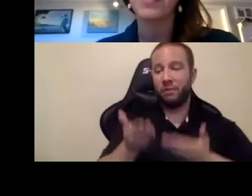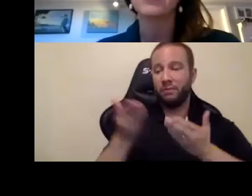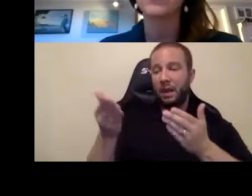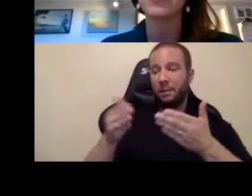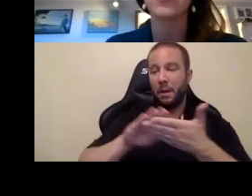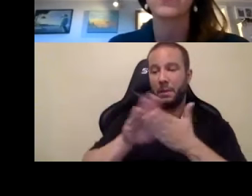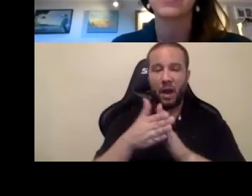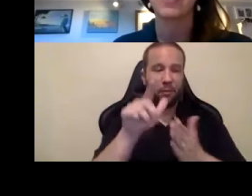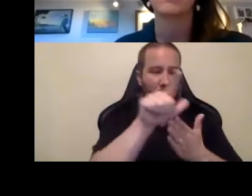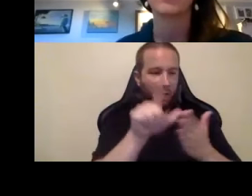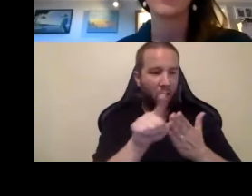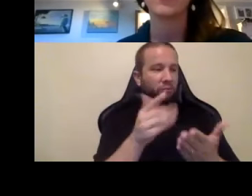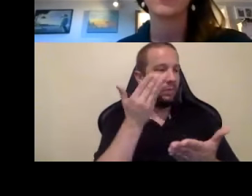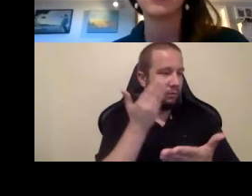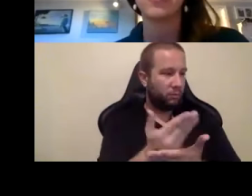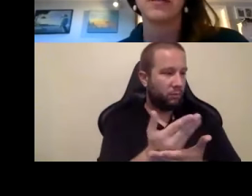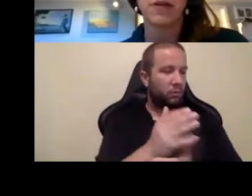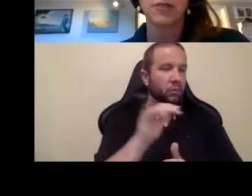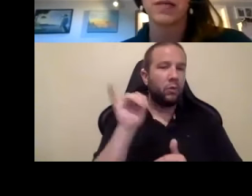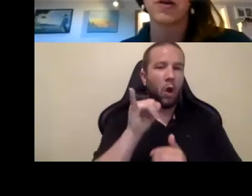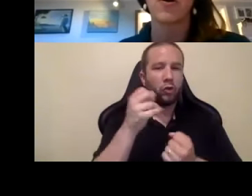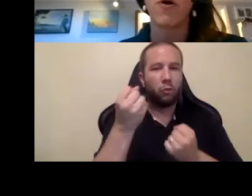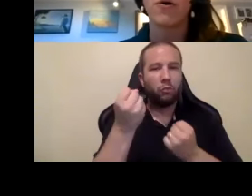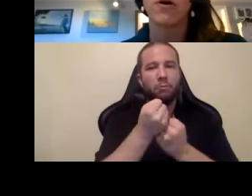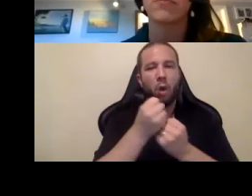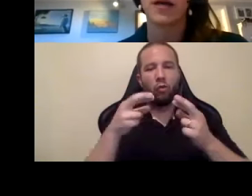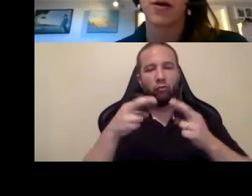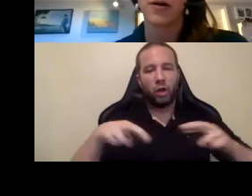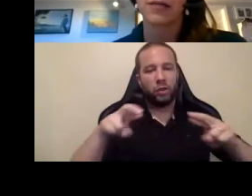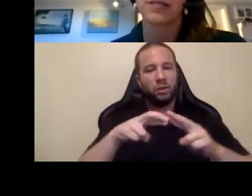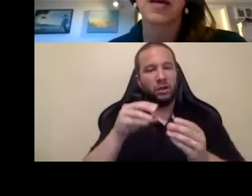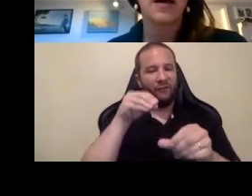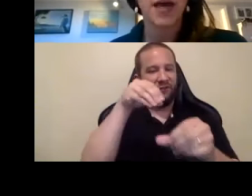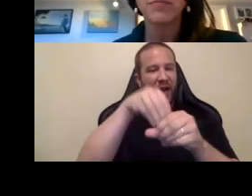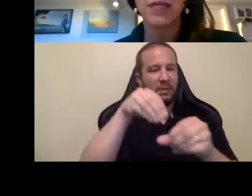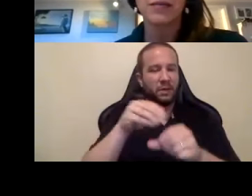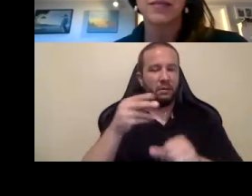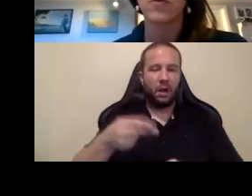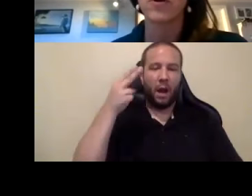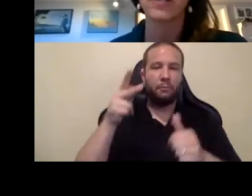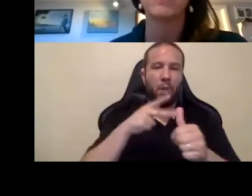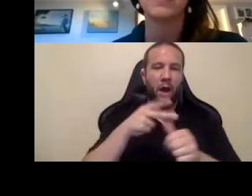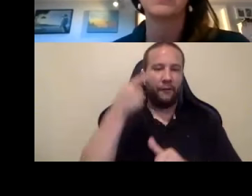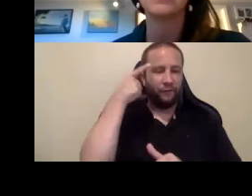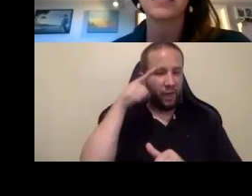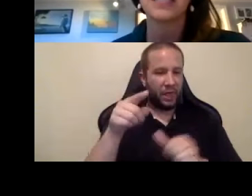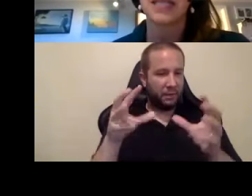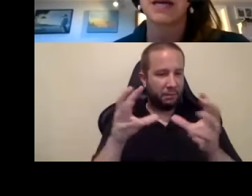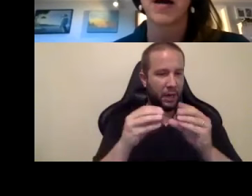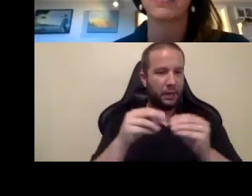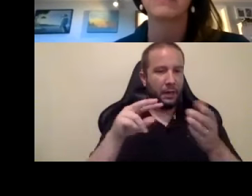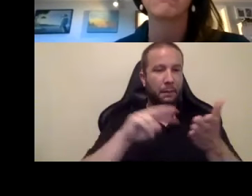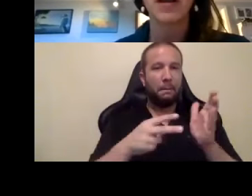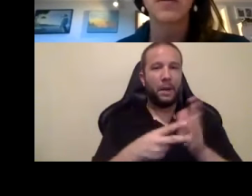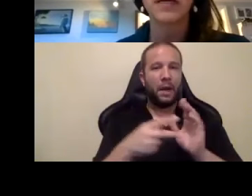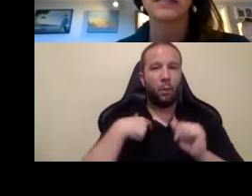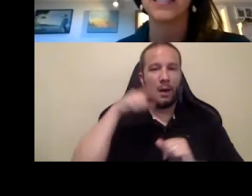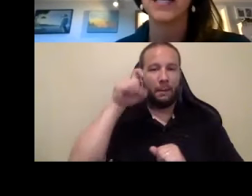well as reduce risk and promote regional investment, are all priorities. And that means that we're going to be needing to think